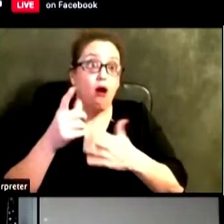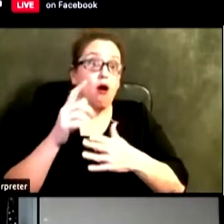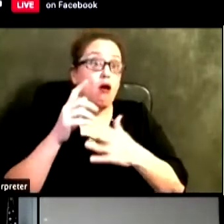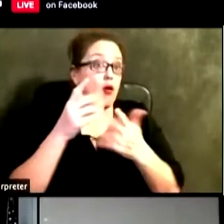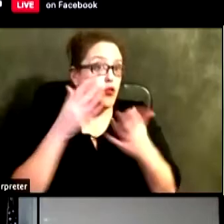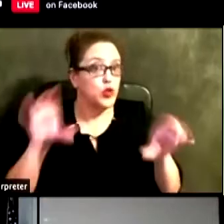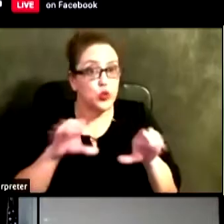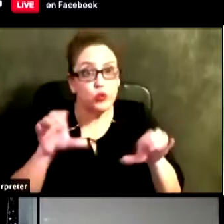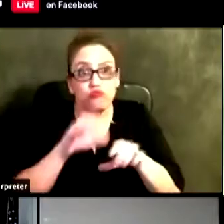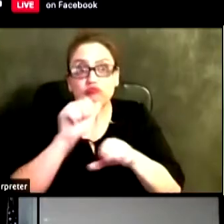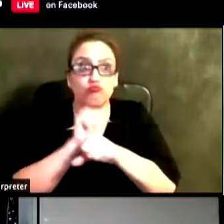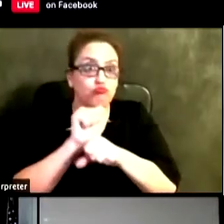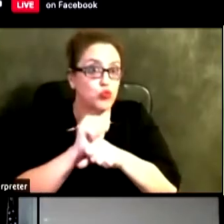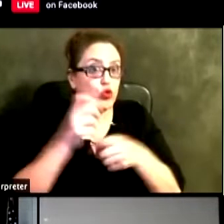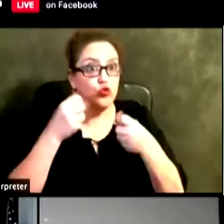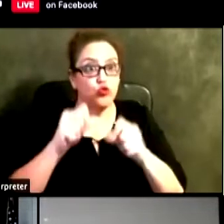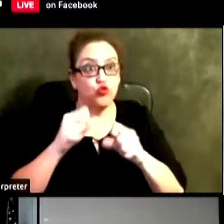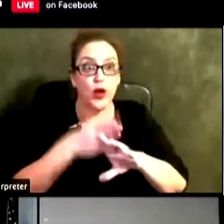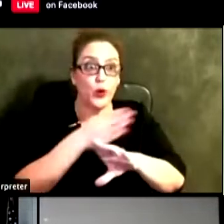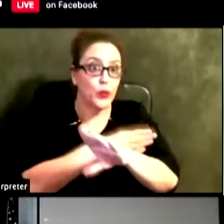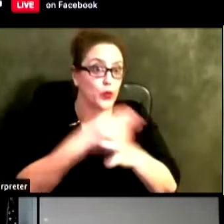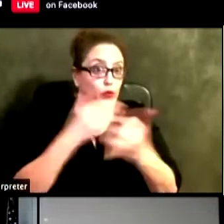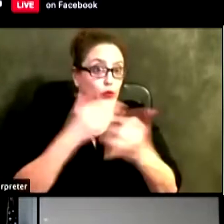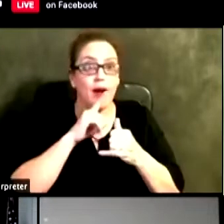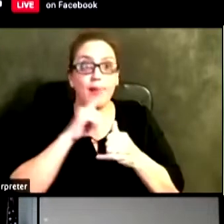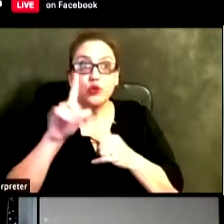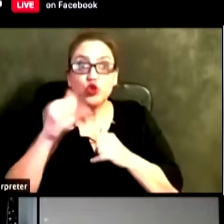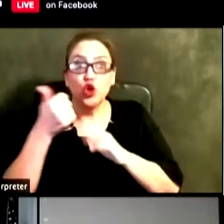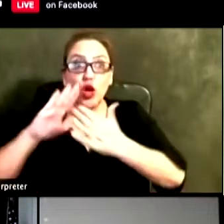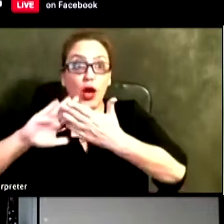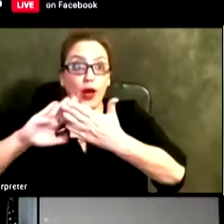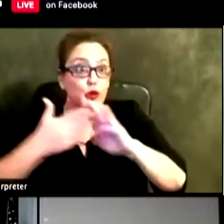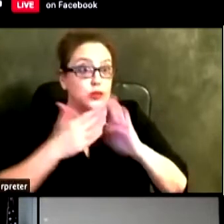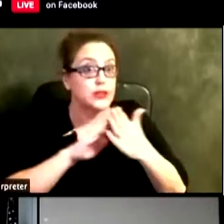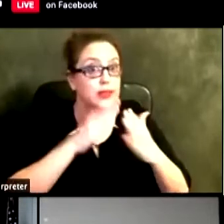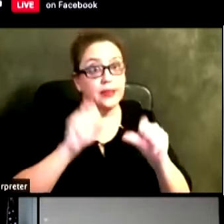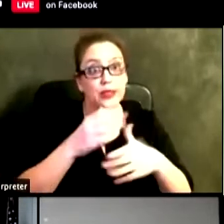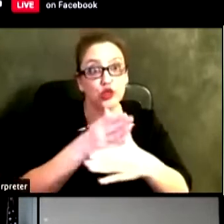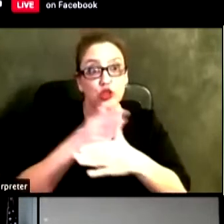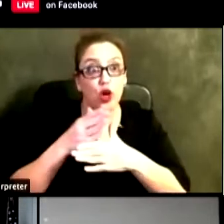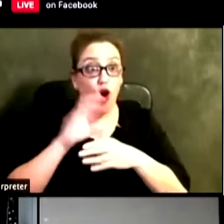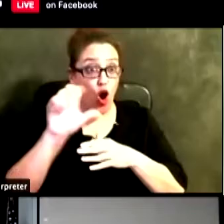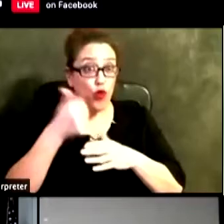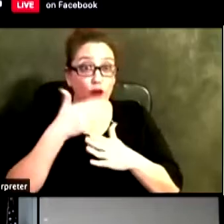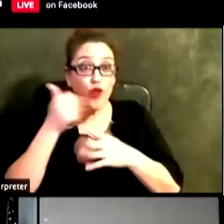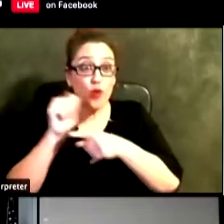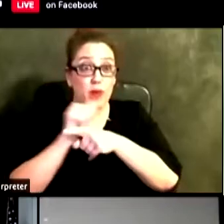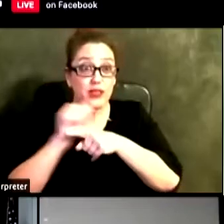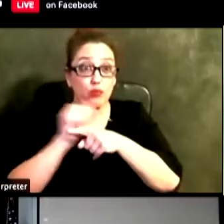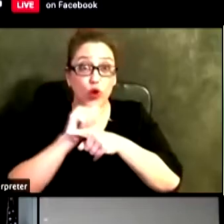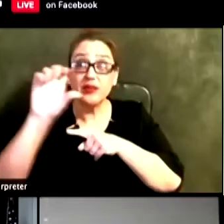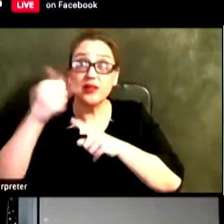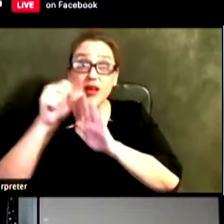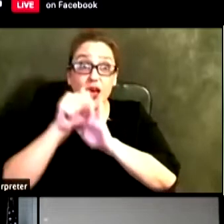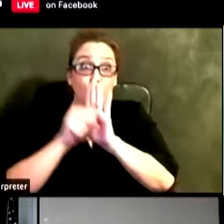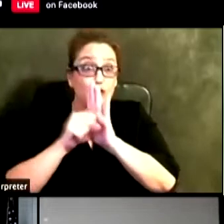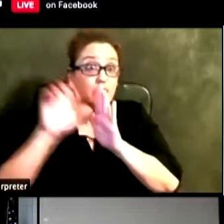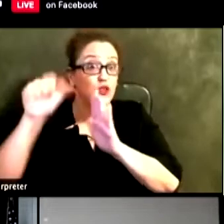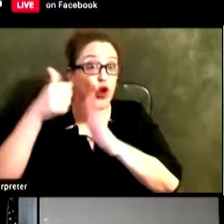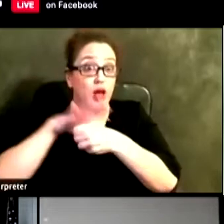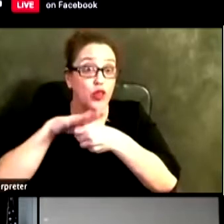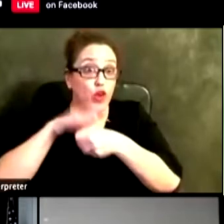share these. Are there any best practices that are being used elsewhere in the nation with positive results? Have any efforts been made to find these?